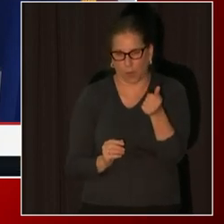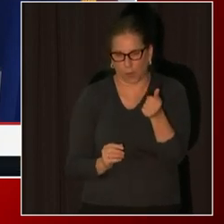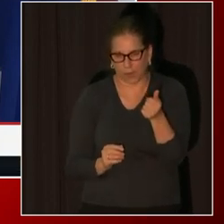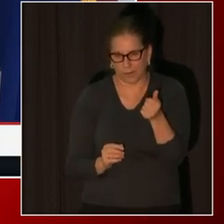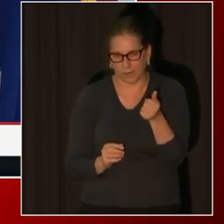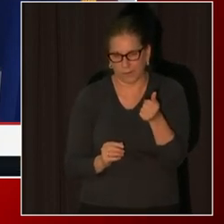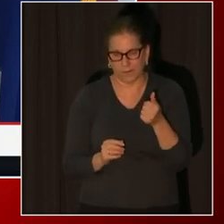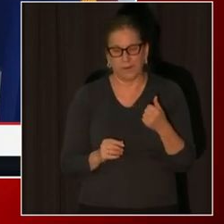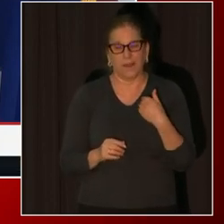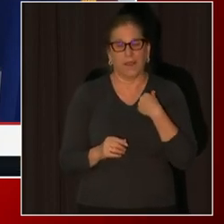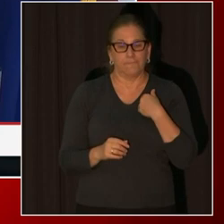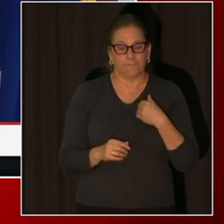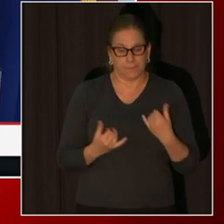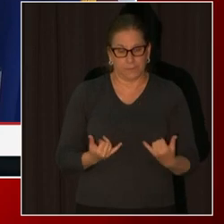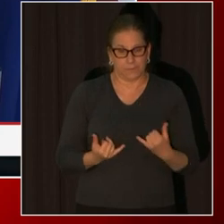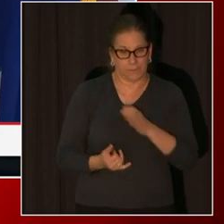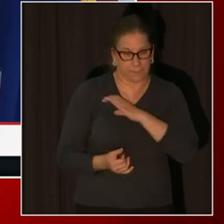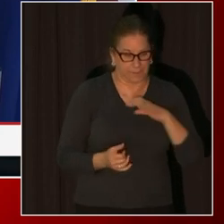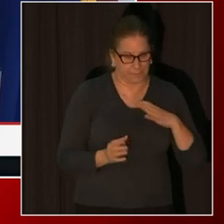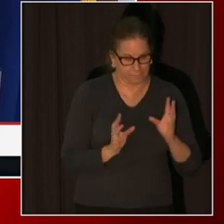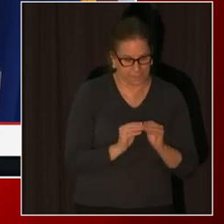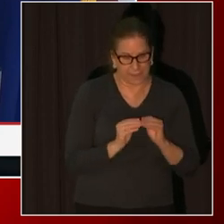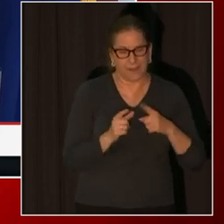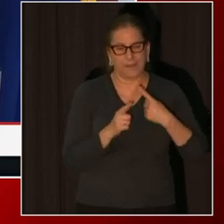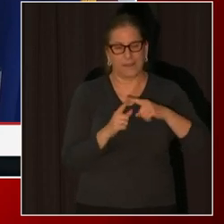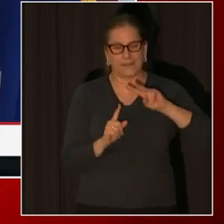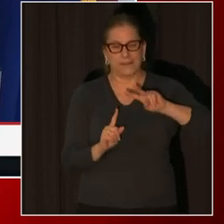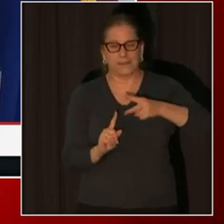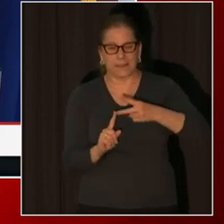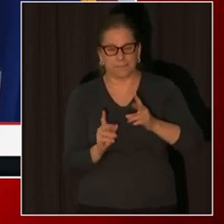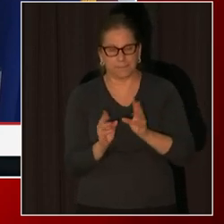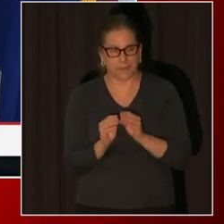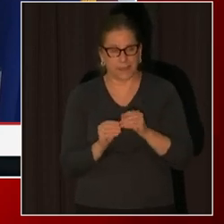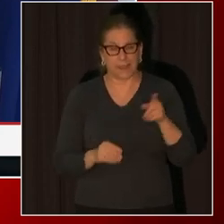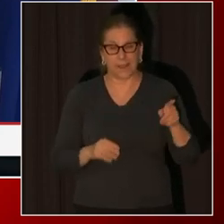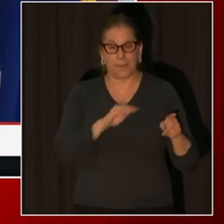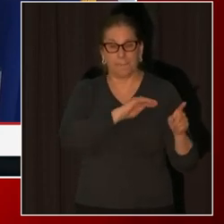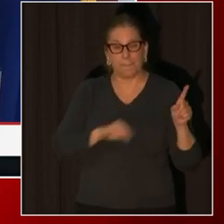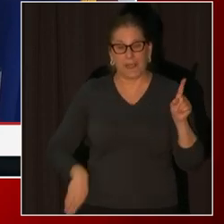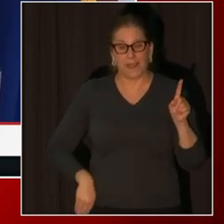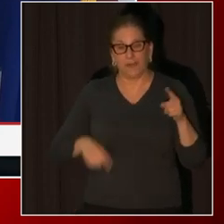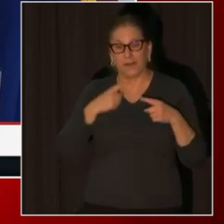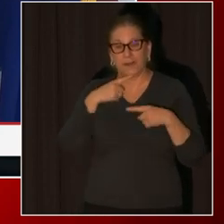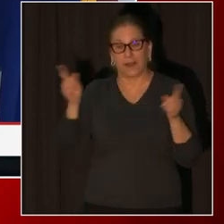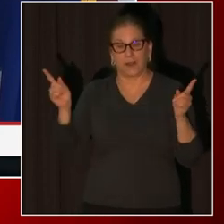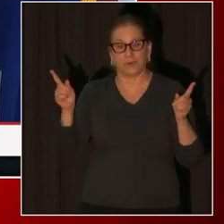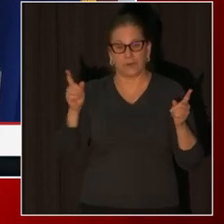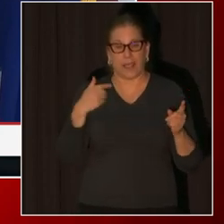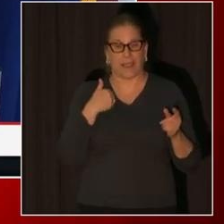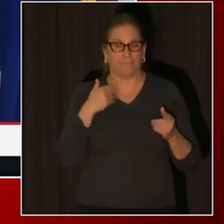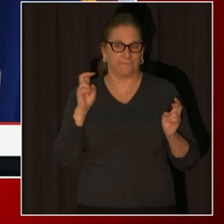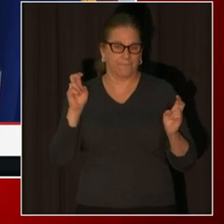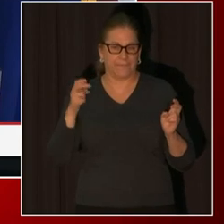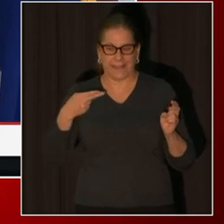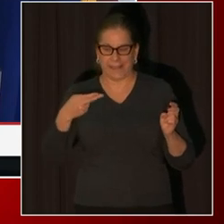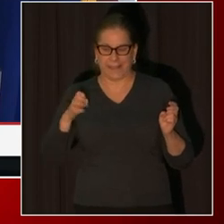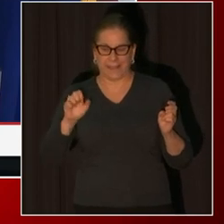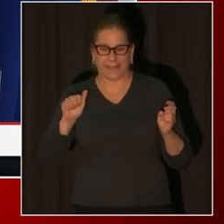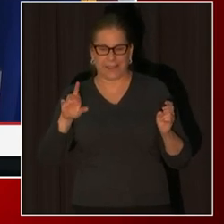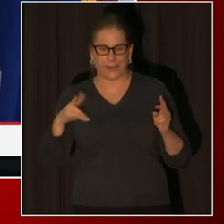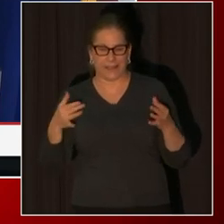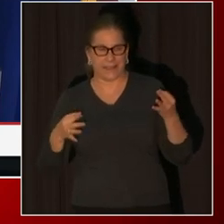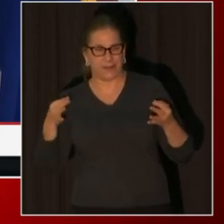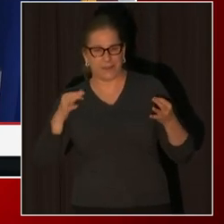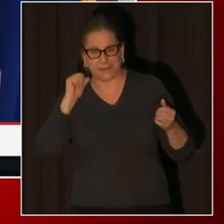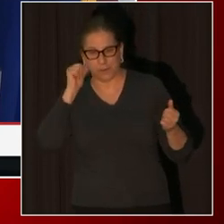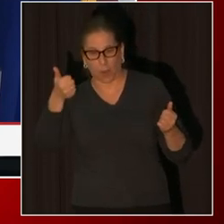noted, we are having a hearing tomorrow. The Committee of the Whole will be having the hearing where the Mayor will formally present the